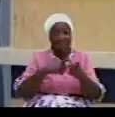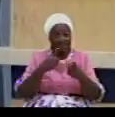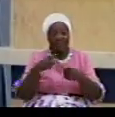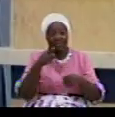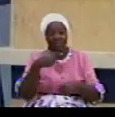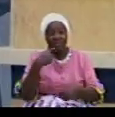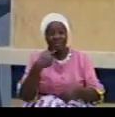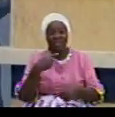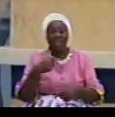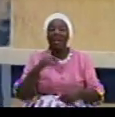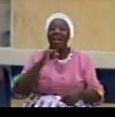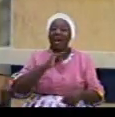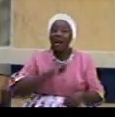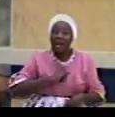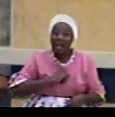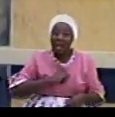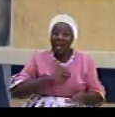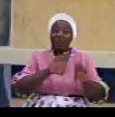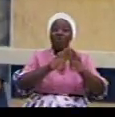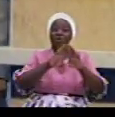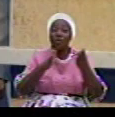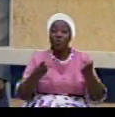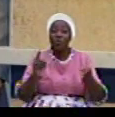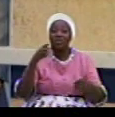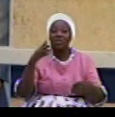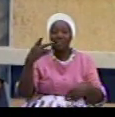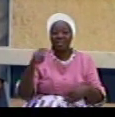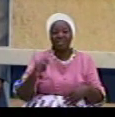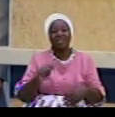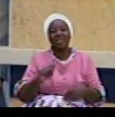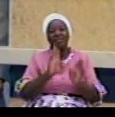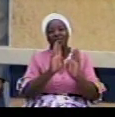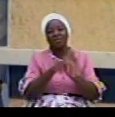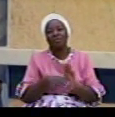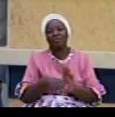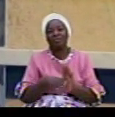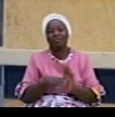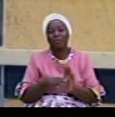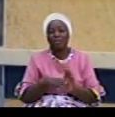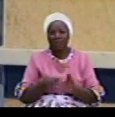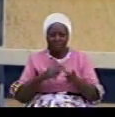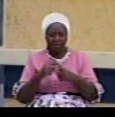I opened the door. I said, no.